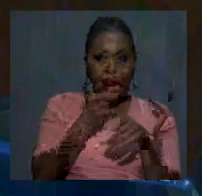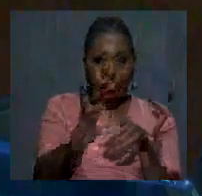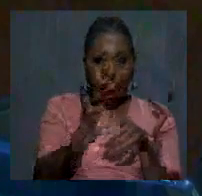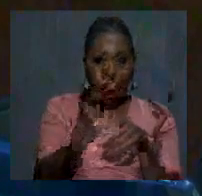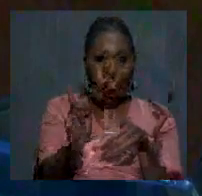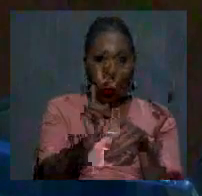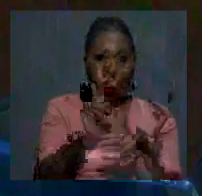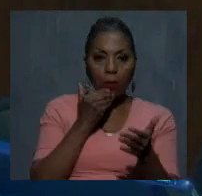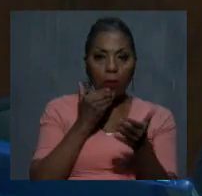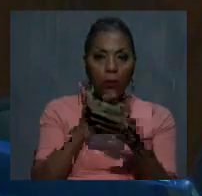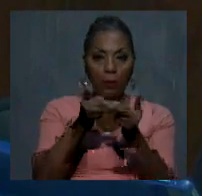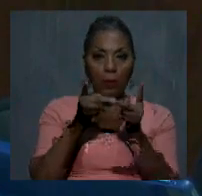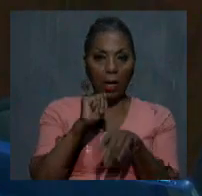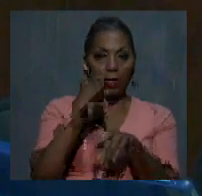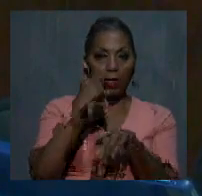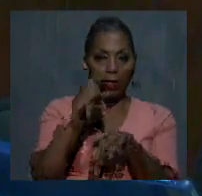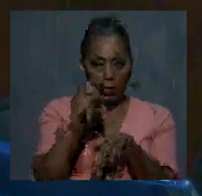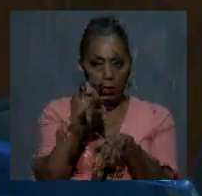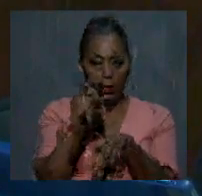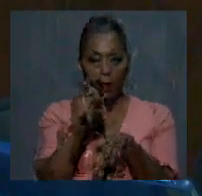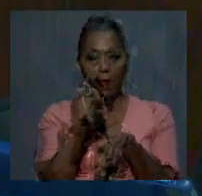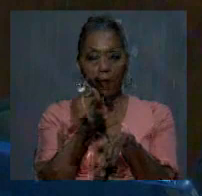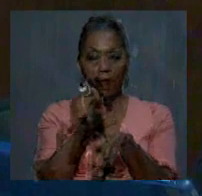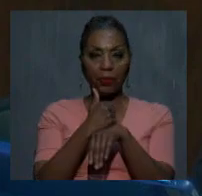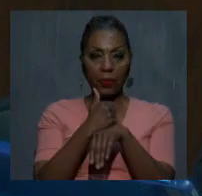to be a good spot to